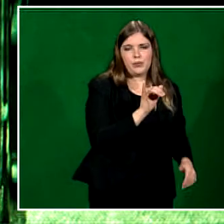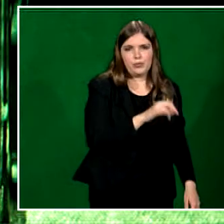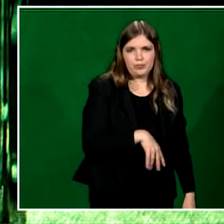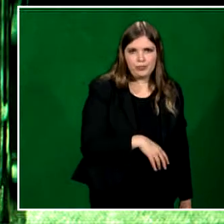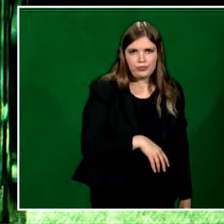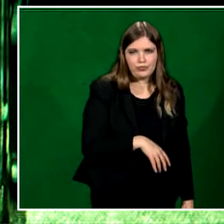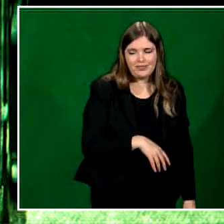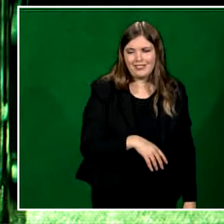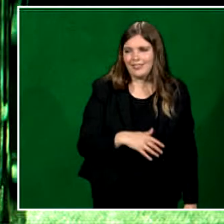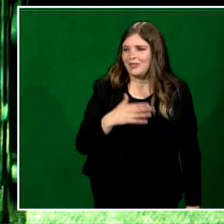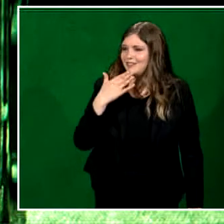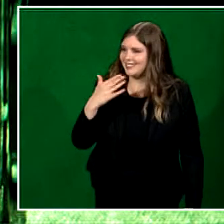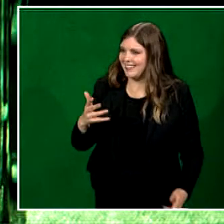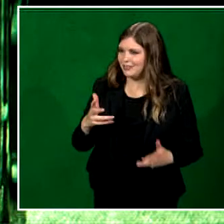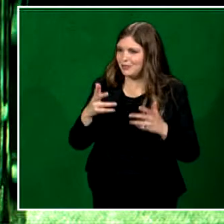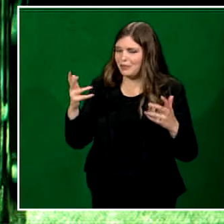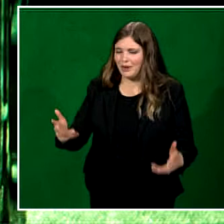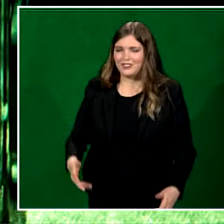Thank you so much.